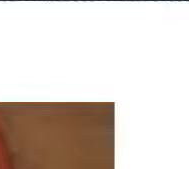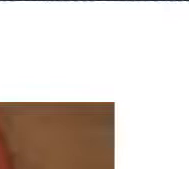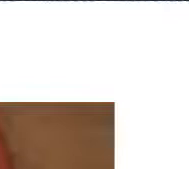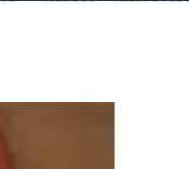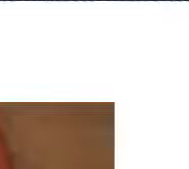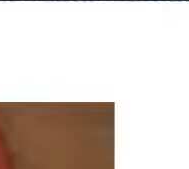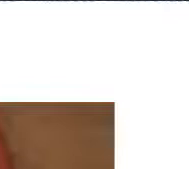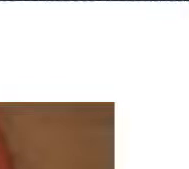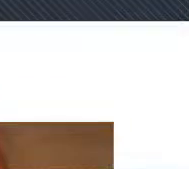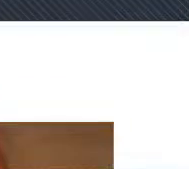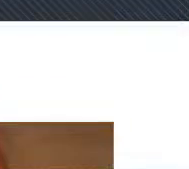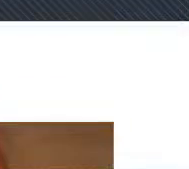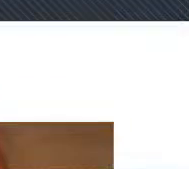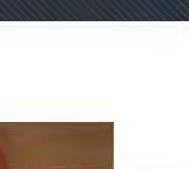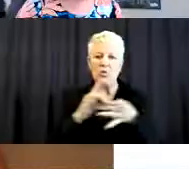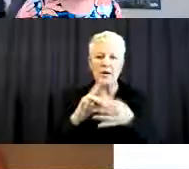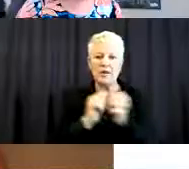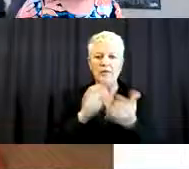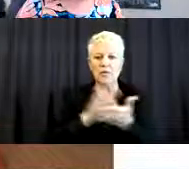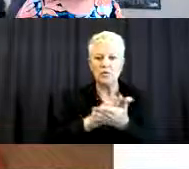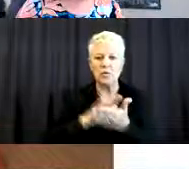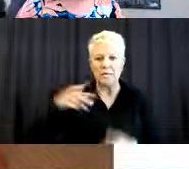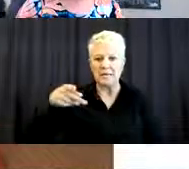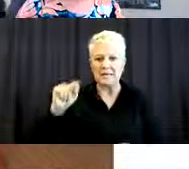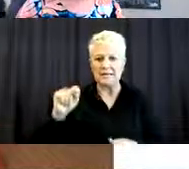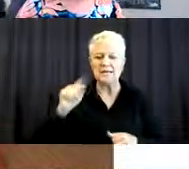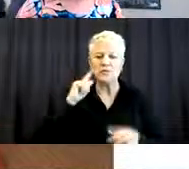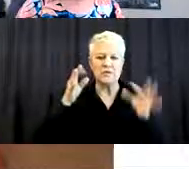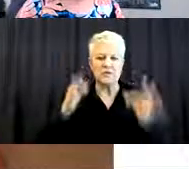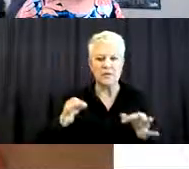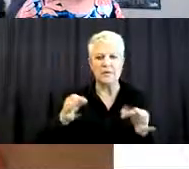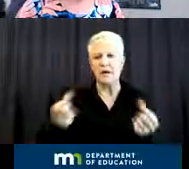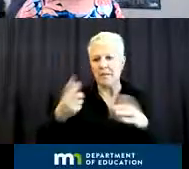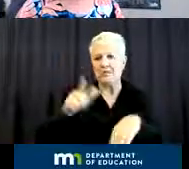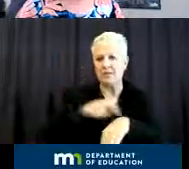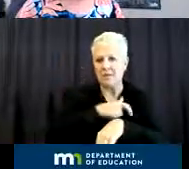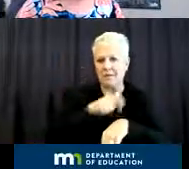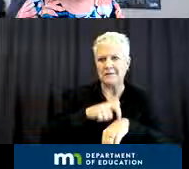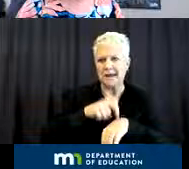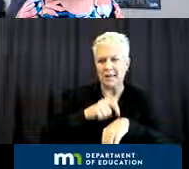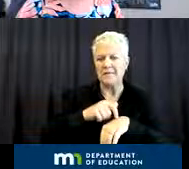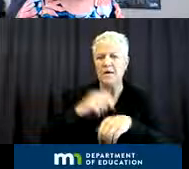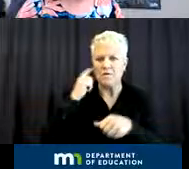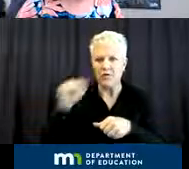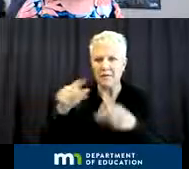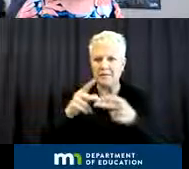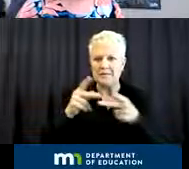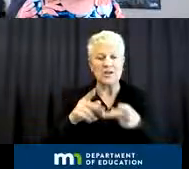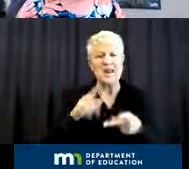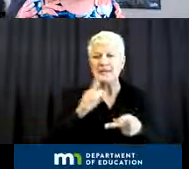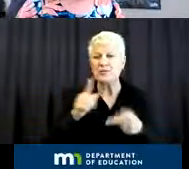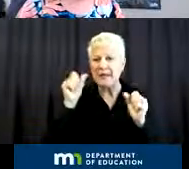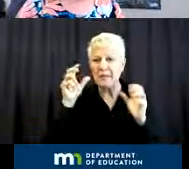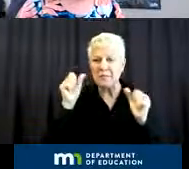One comment is you probably need to coordinate with the school PT to determine the length of time allotted in this position. It's so amazing and